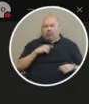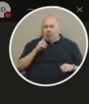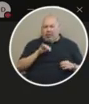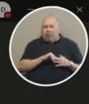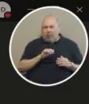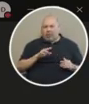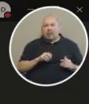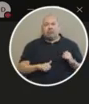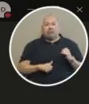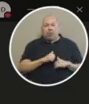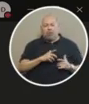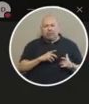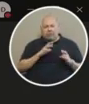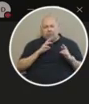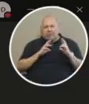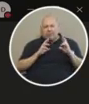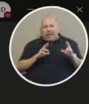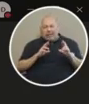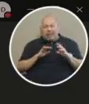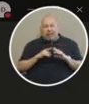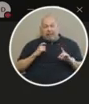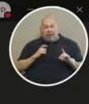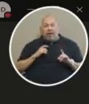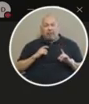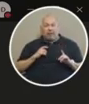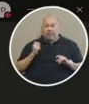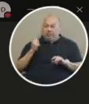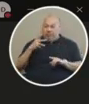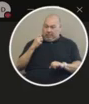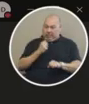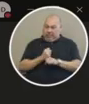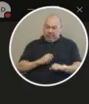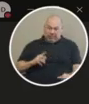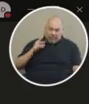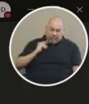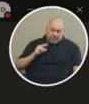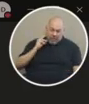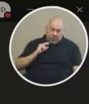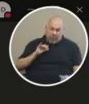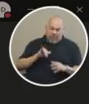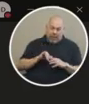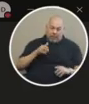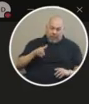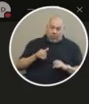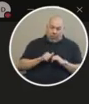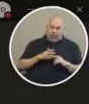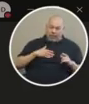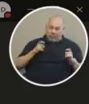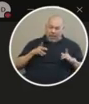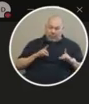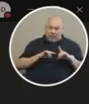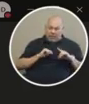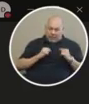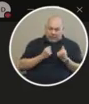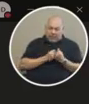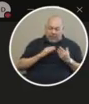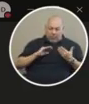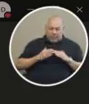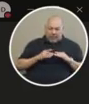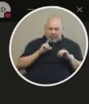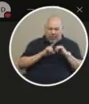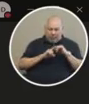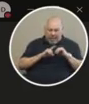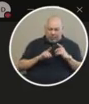the utmost amount of respect from the decades of experience that is there within our management team with the city of El